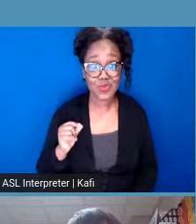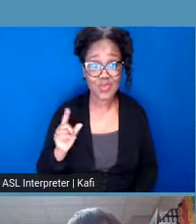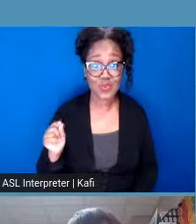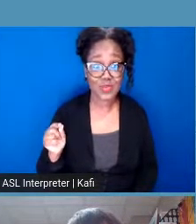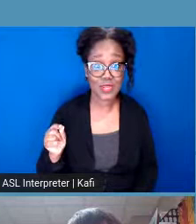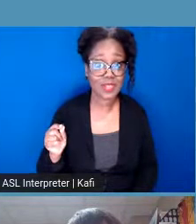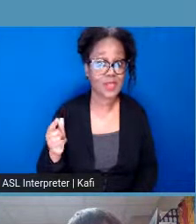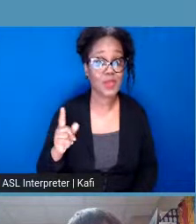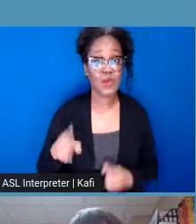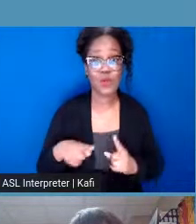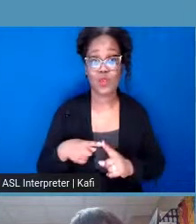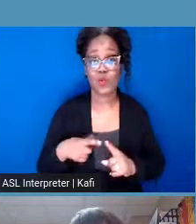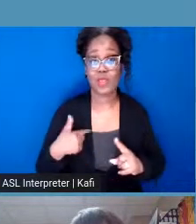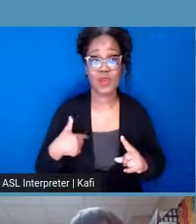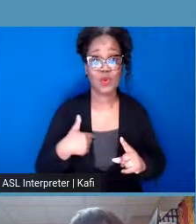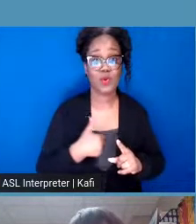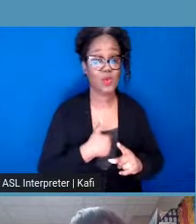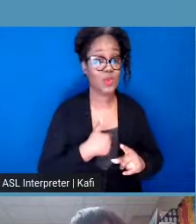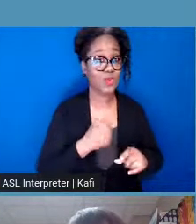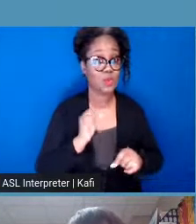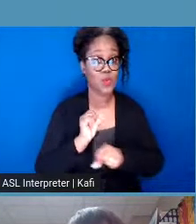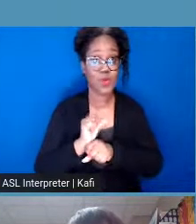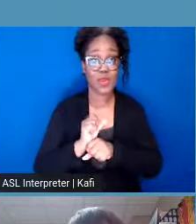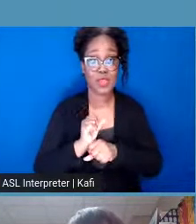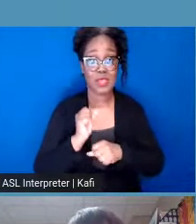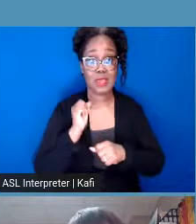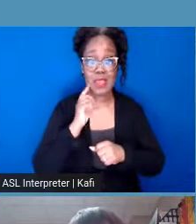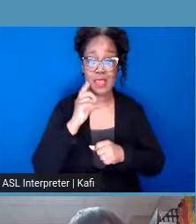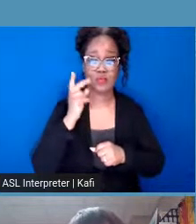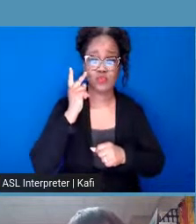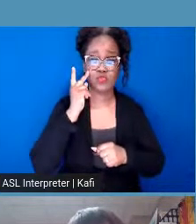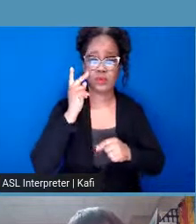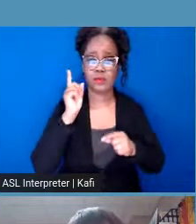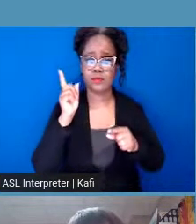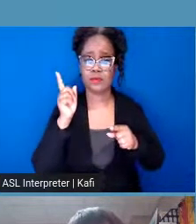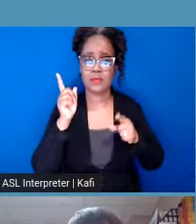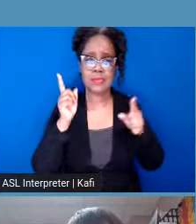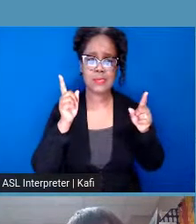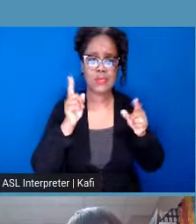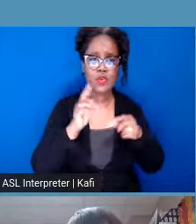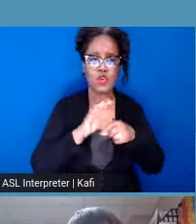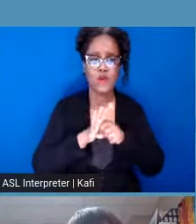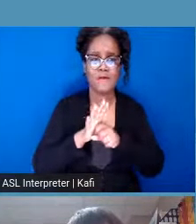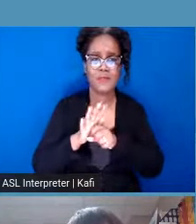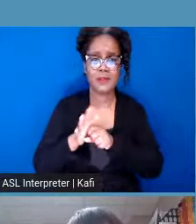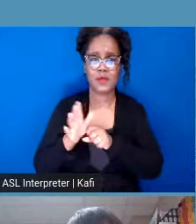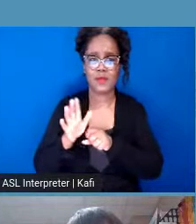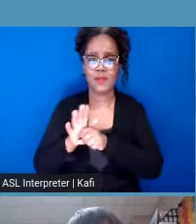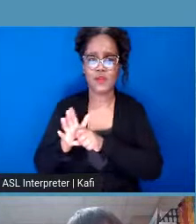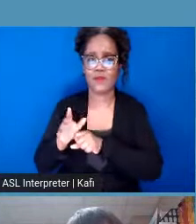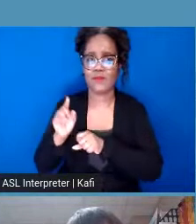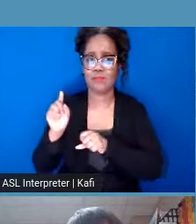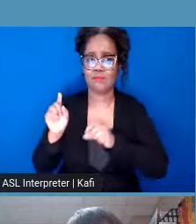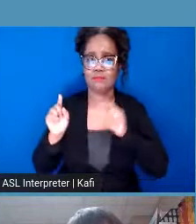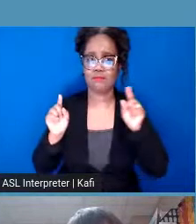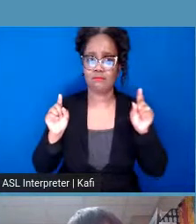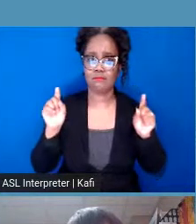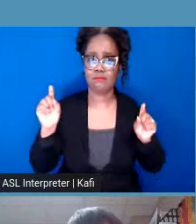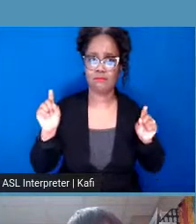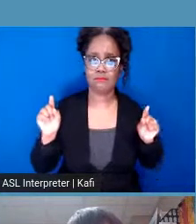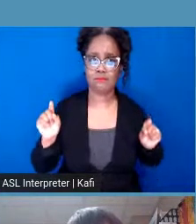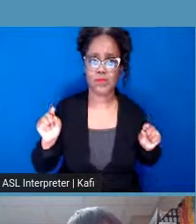we were working and things were starting to bubble up with COVID, but the announcement came in the morning that